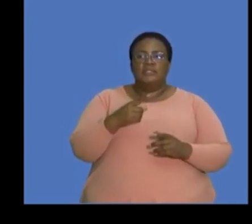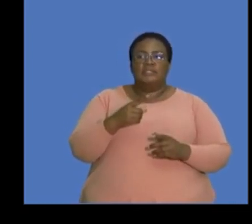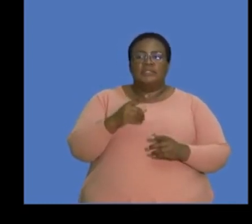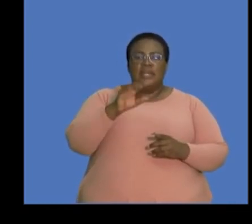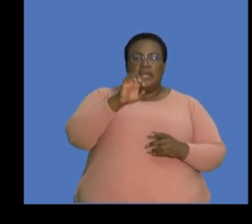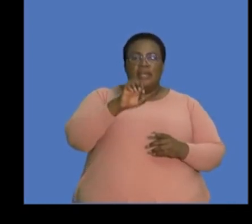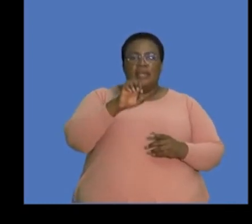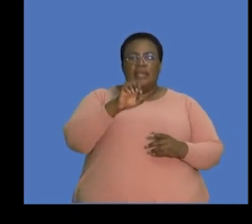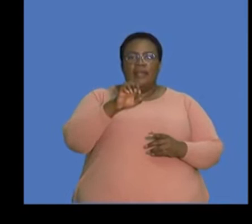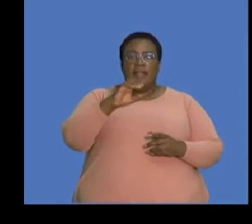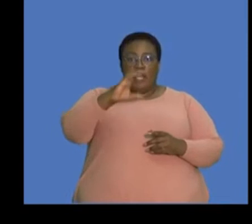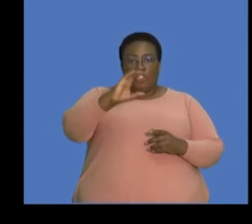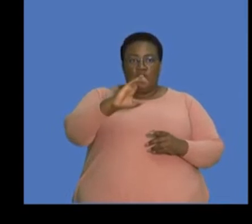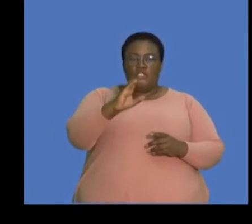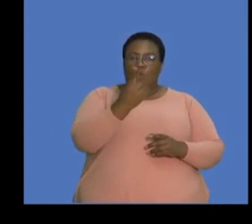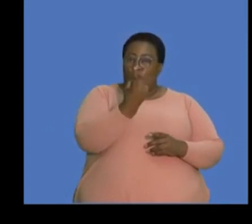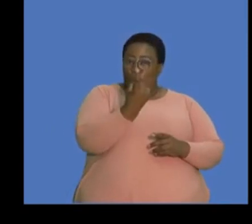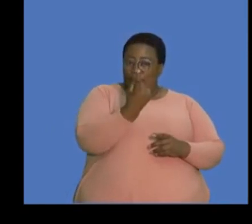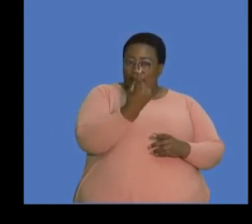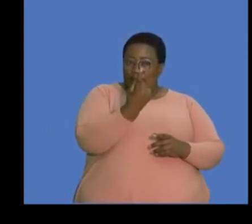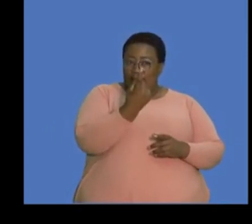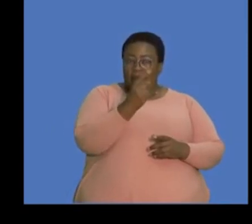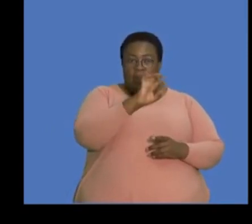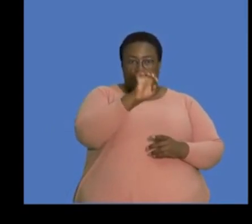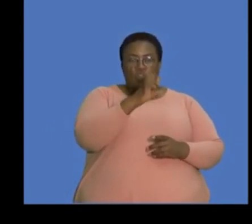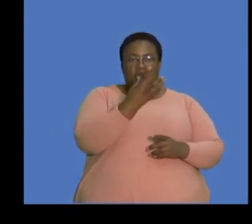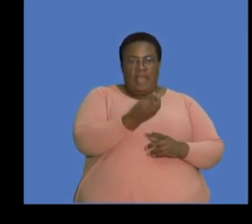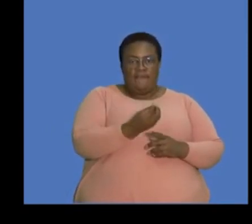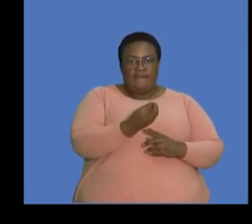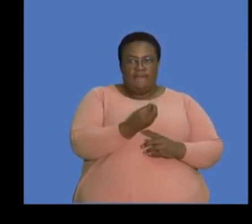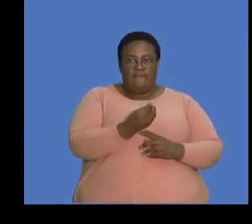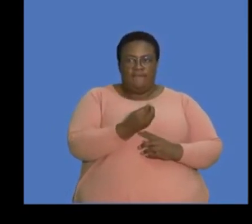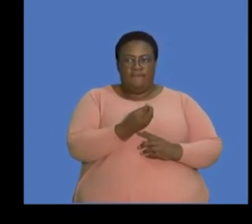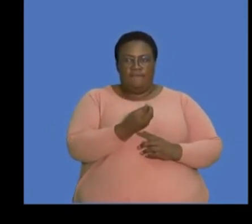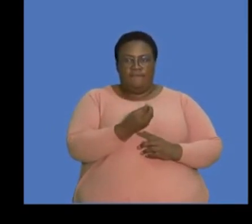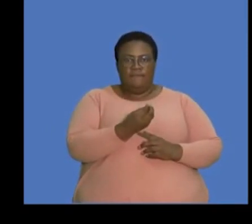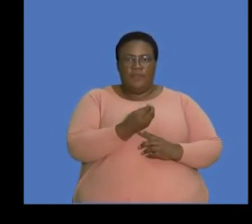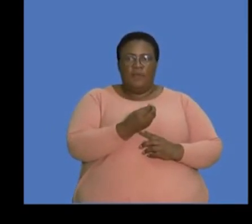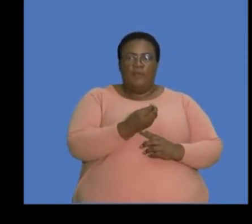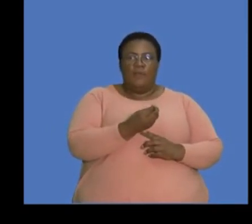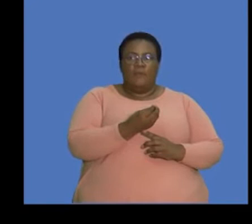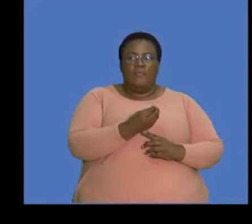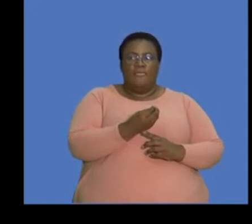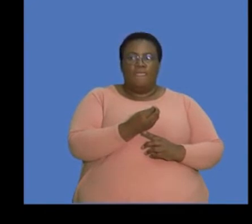elementary charge of one electron. So a single electron has got a charge of negative